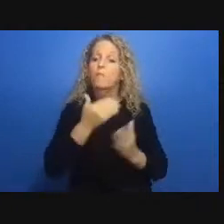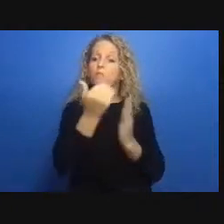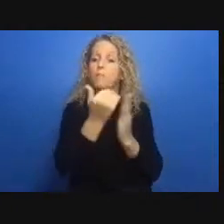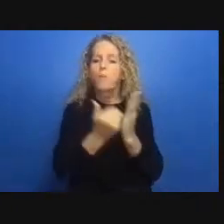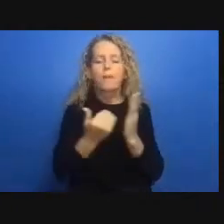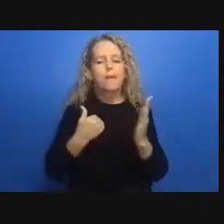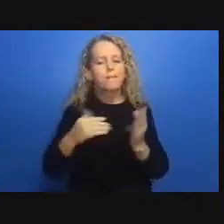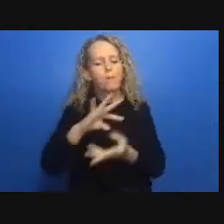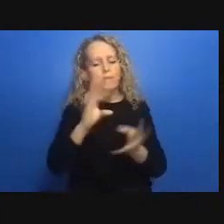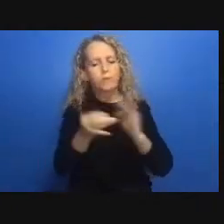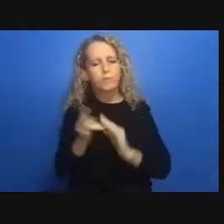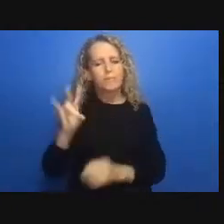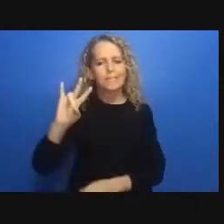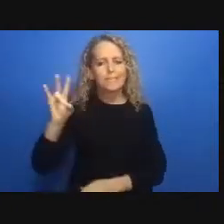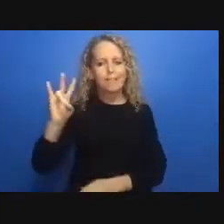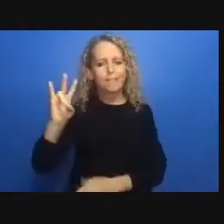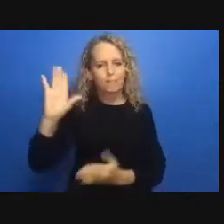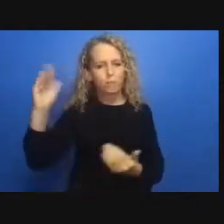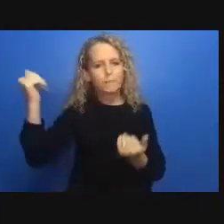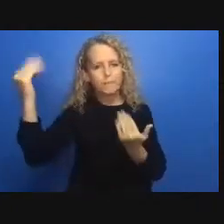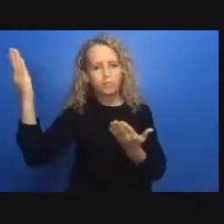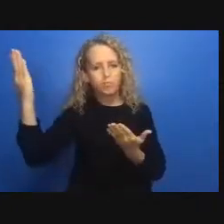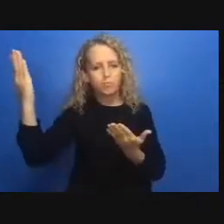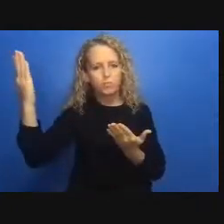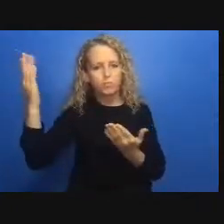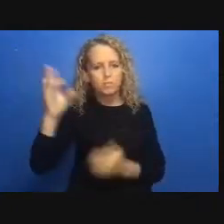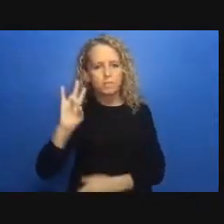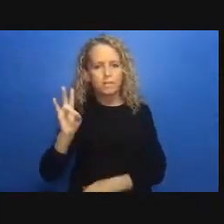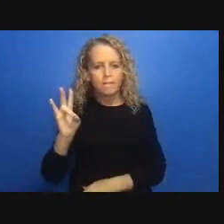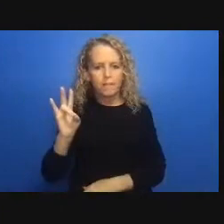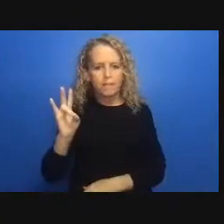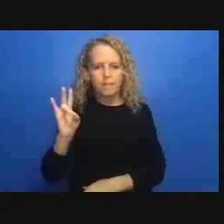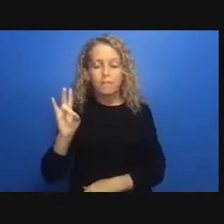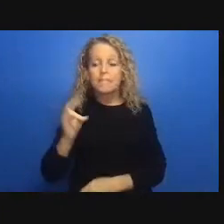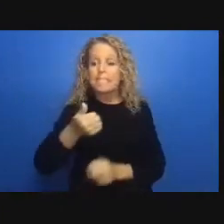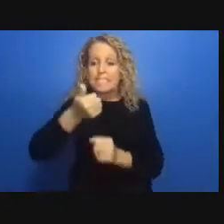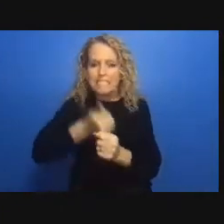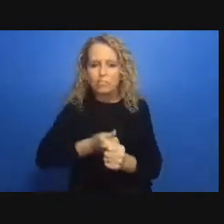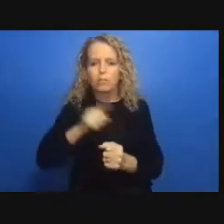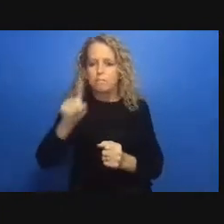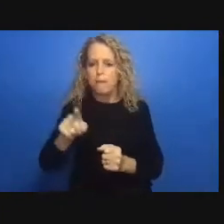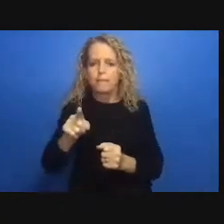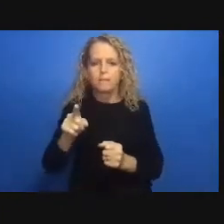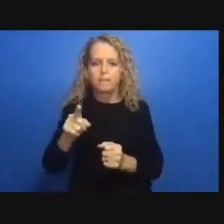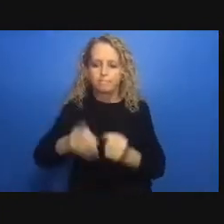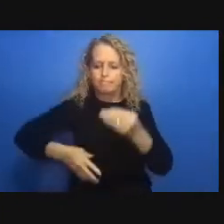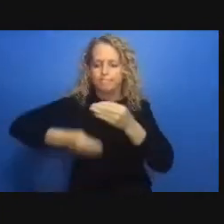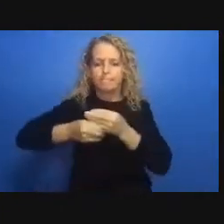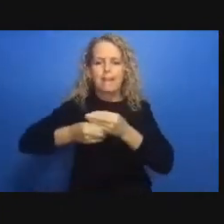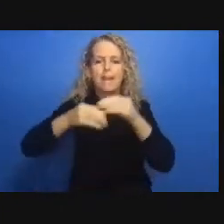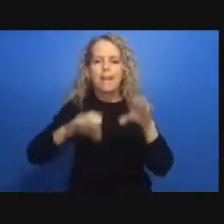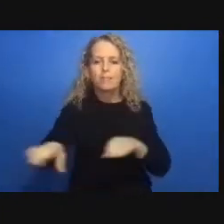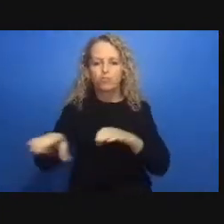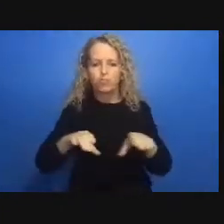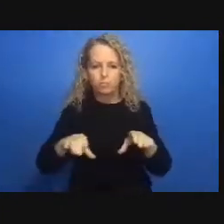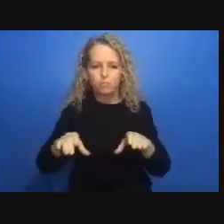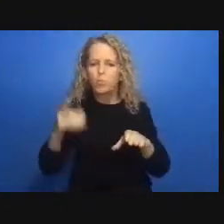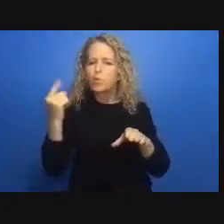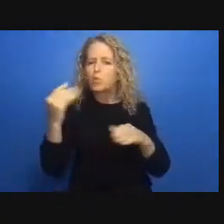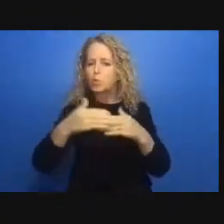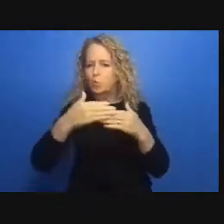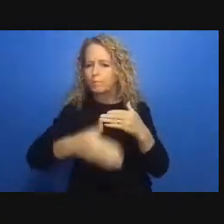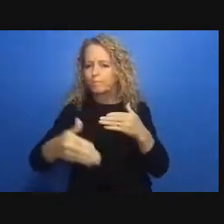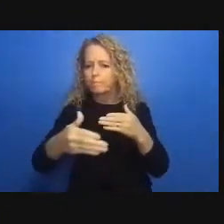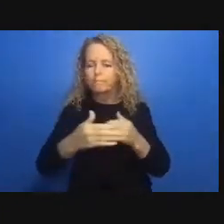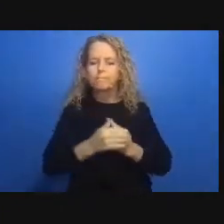recommendations, each of which has specific calls to action. And we'll spend the next little while, the three of